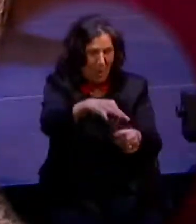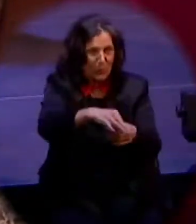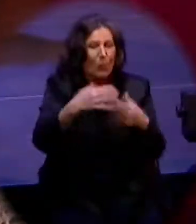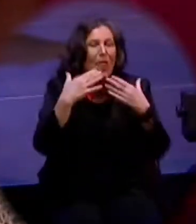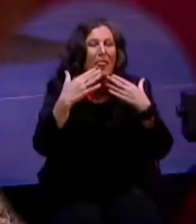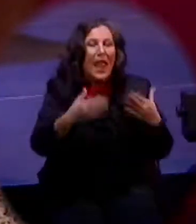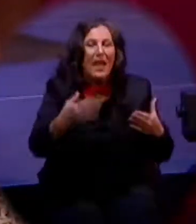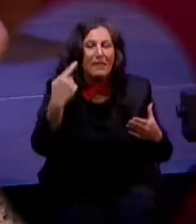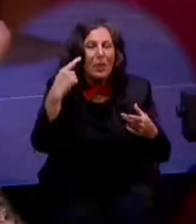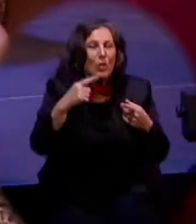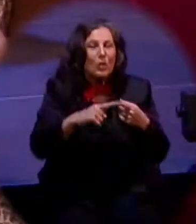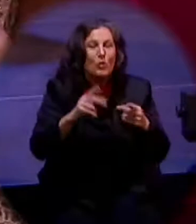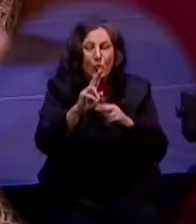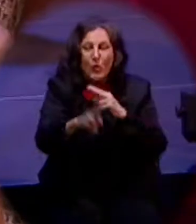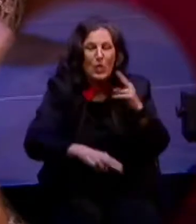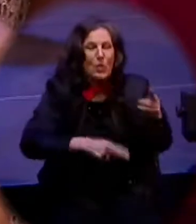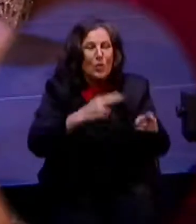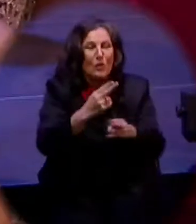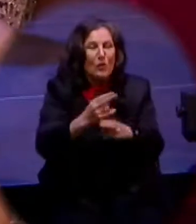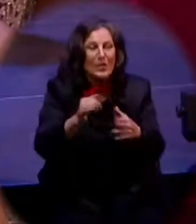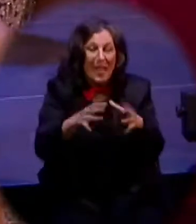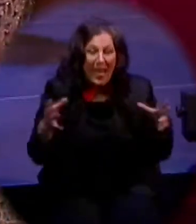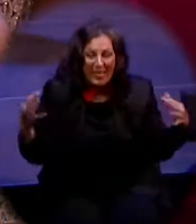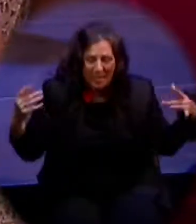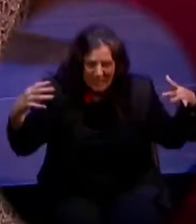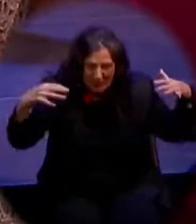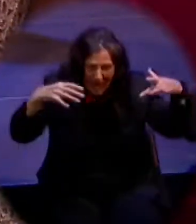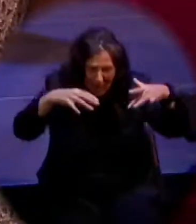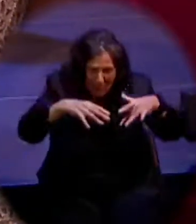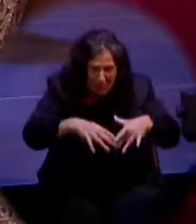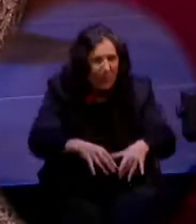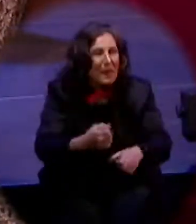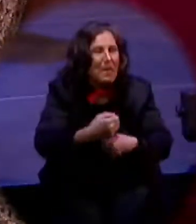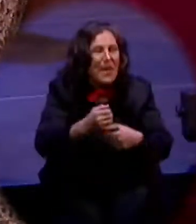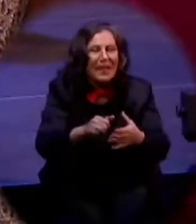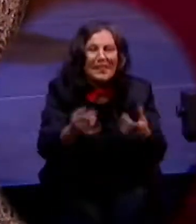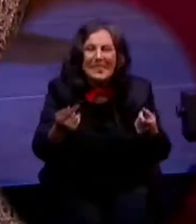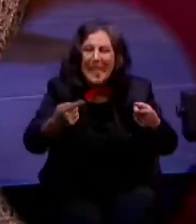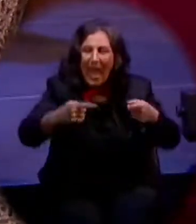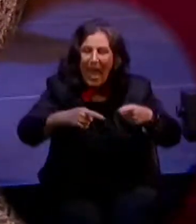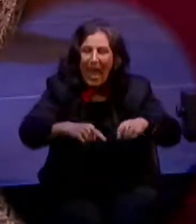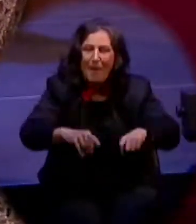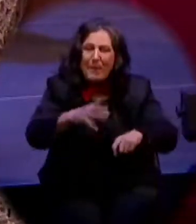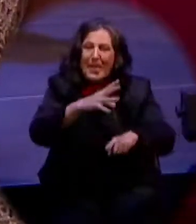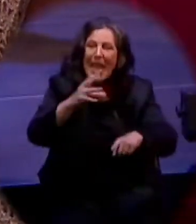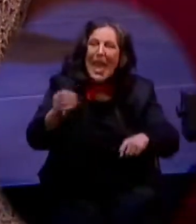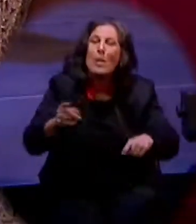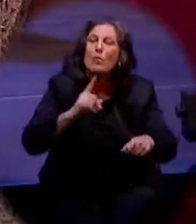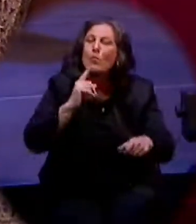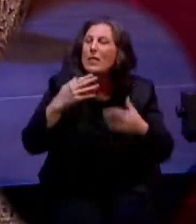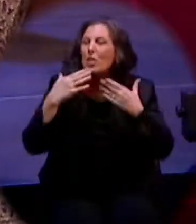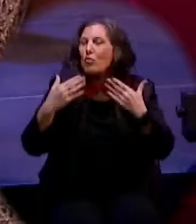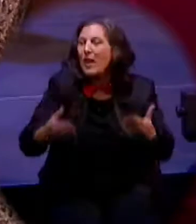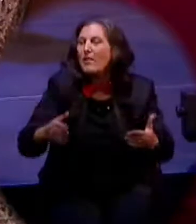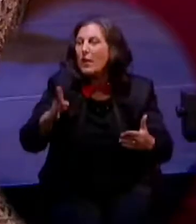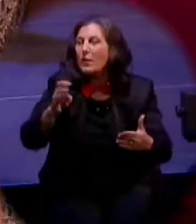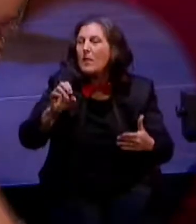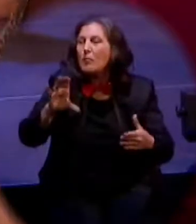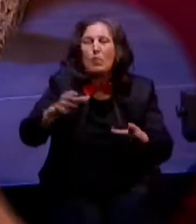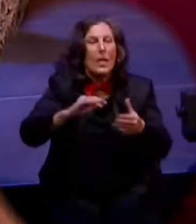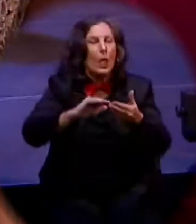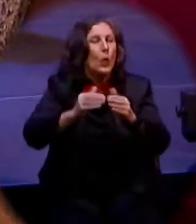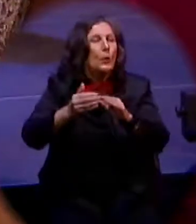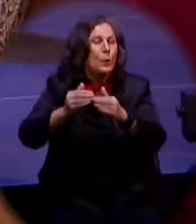We are thankful to the universe that conspired to come together to make this happen. And we're really grateful to the BRIC